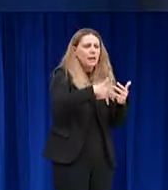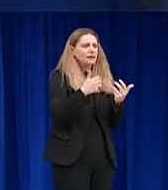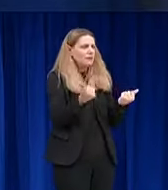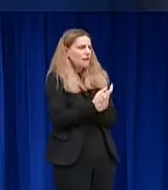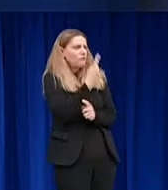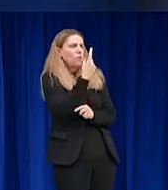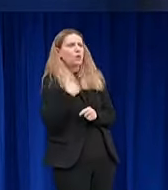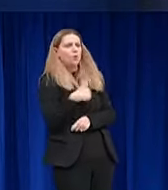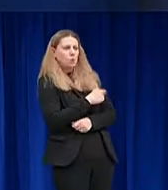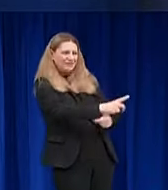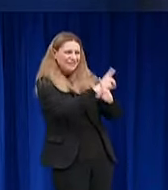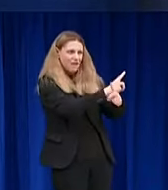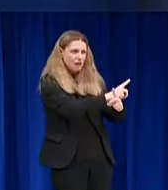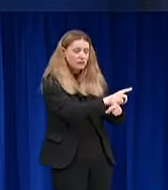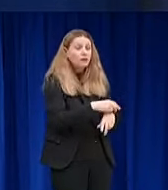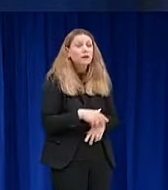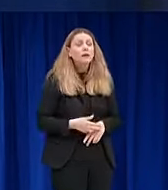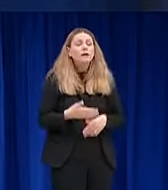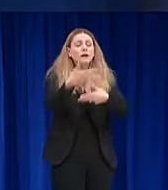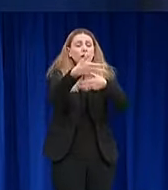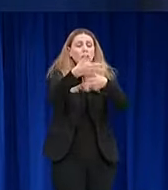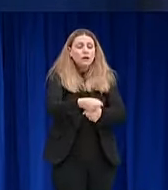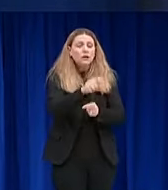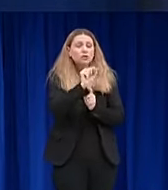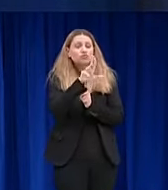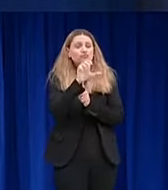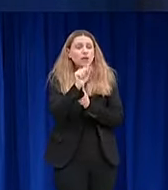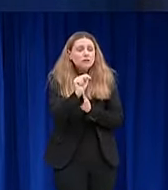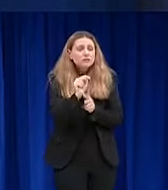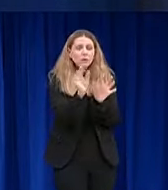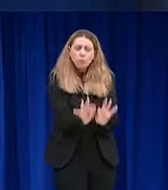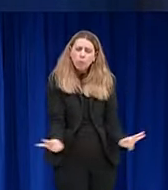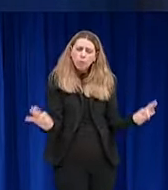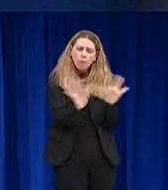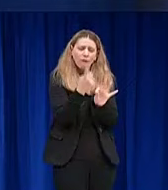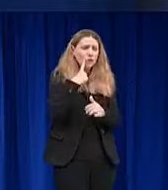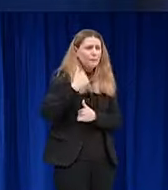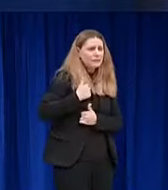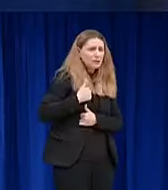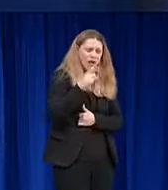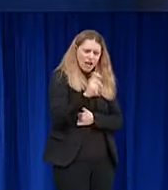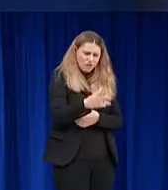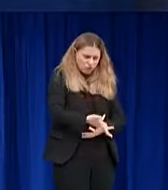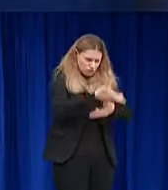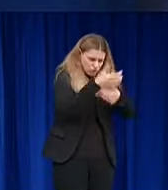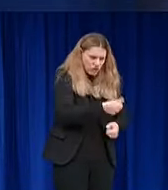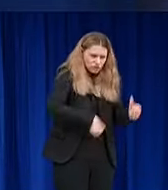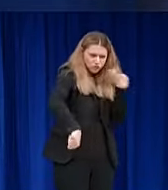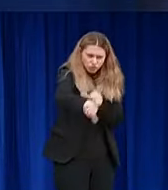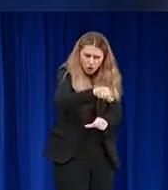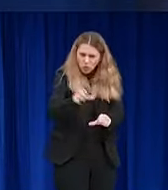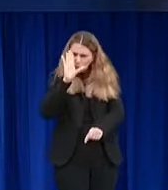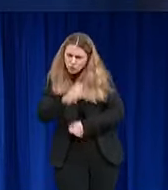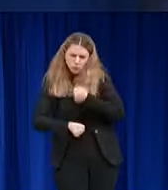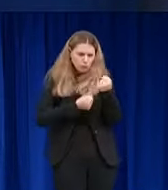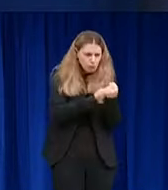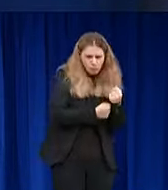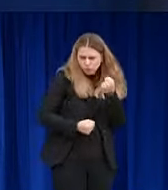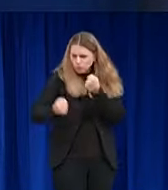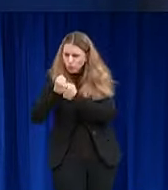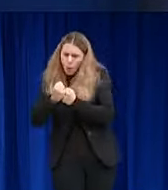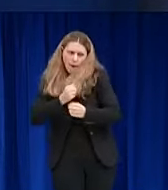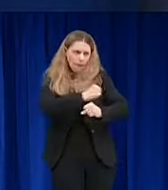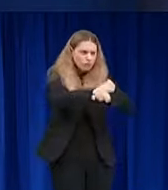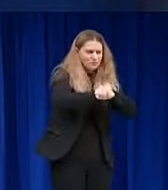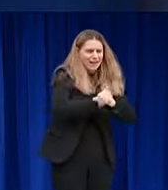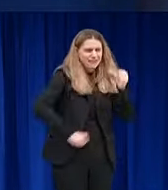military. Our service members must trust that their colleagues will have their backs, that they will protect one another from harm, and that